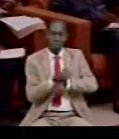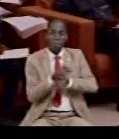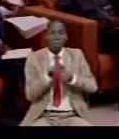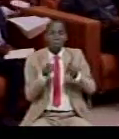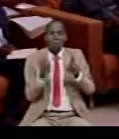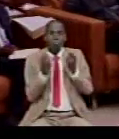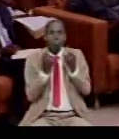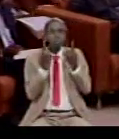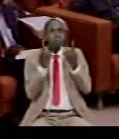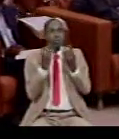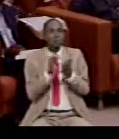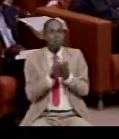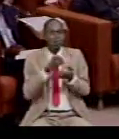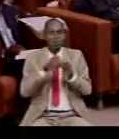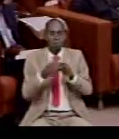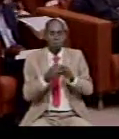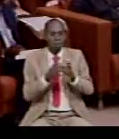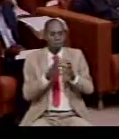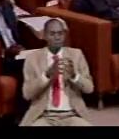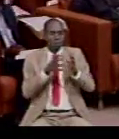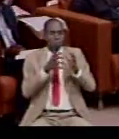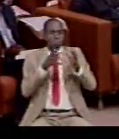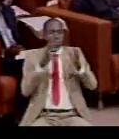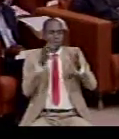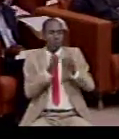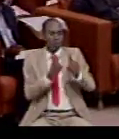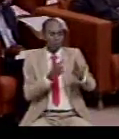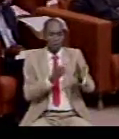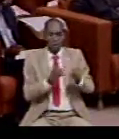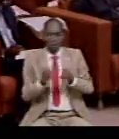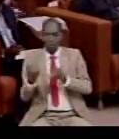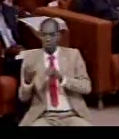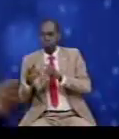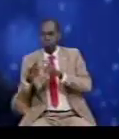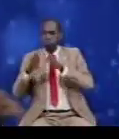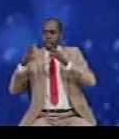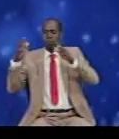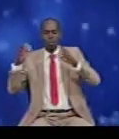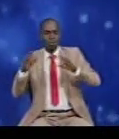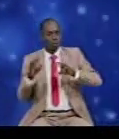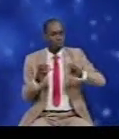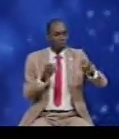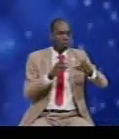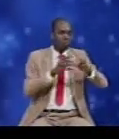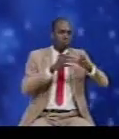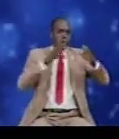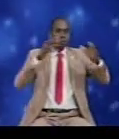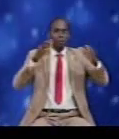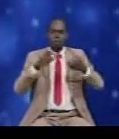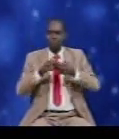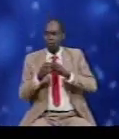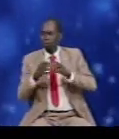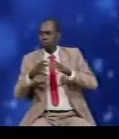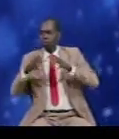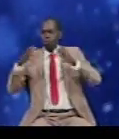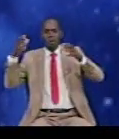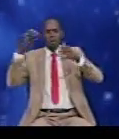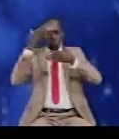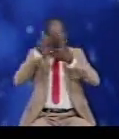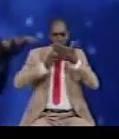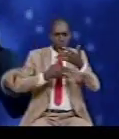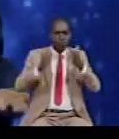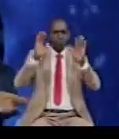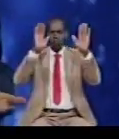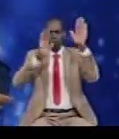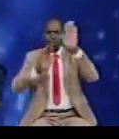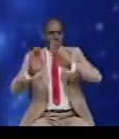increasing. And everywhere you turn now, the trouble is there. You can see right, left, center, in front, everywhere.